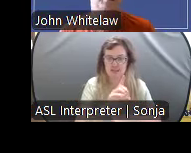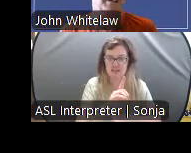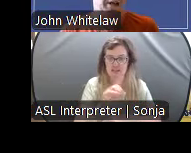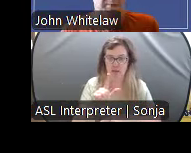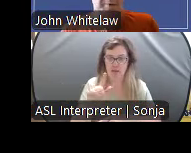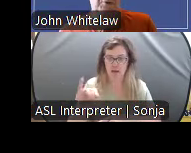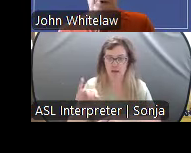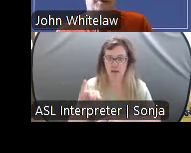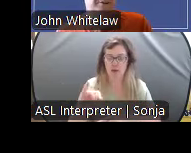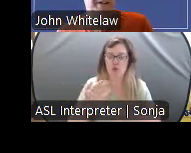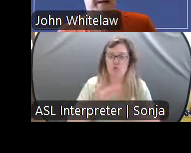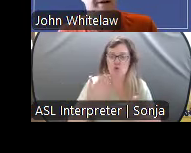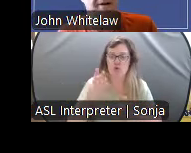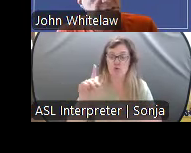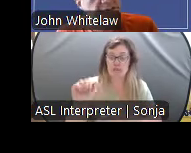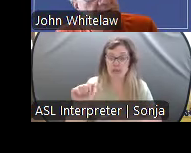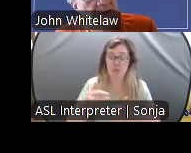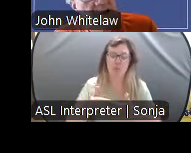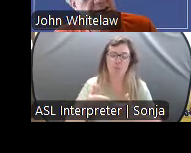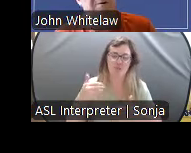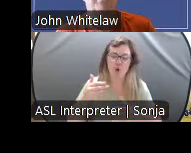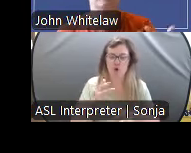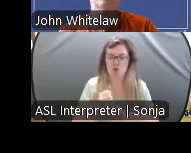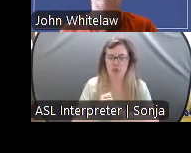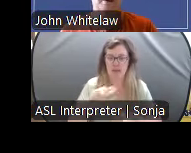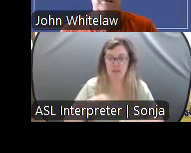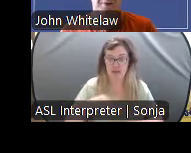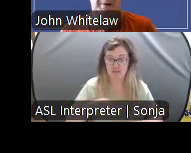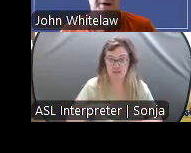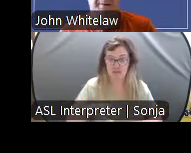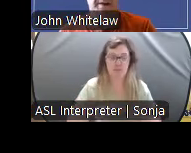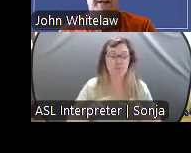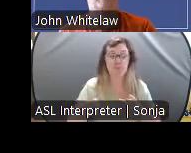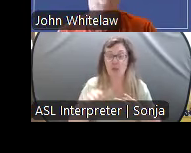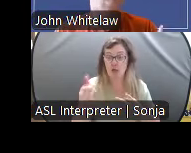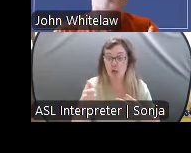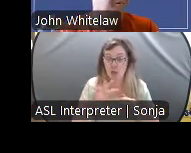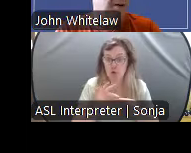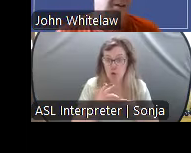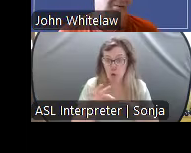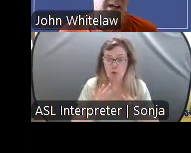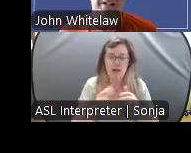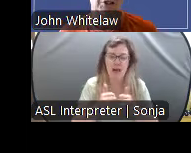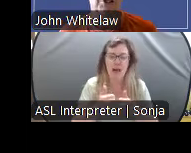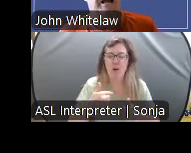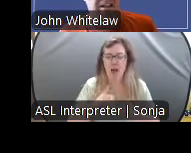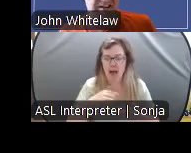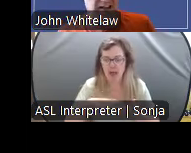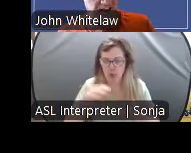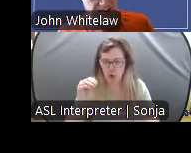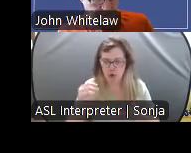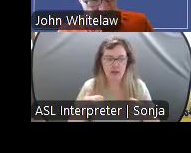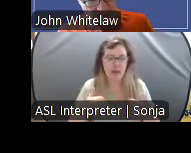you were disabled before in order to get benefits. And then one other little note at the bottom, and how I learned about this was I had a